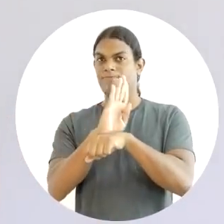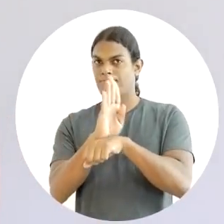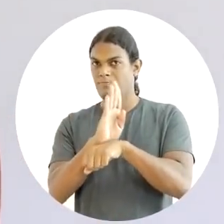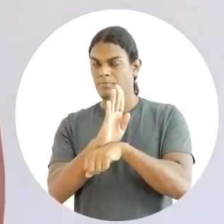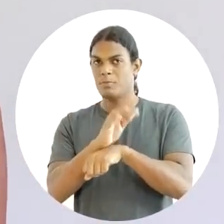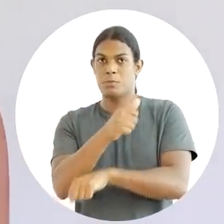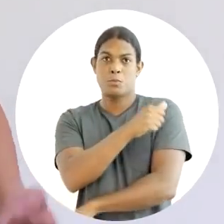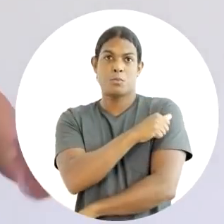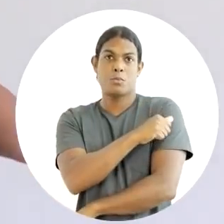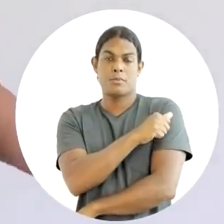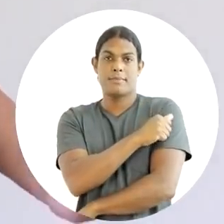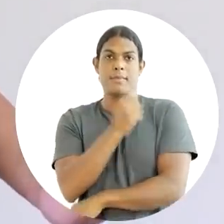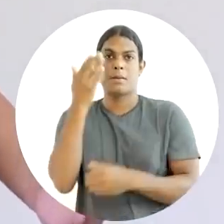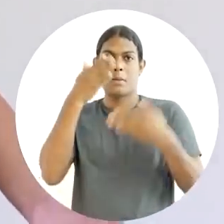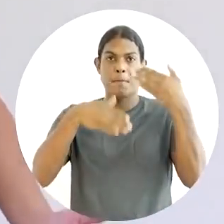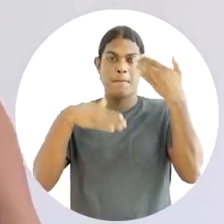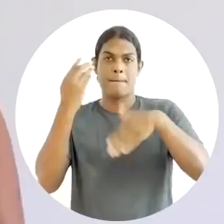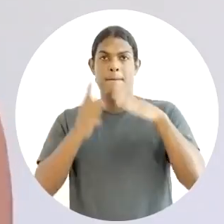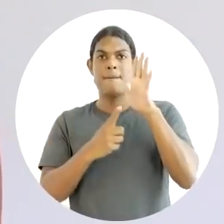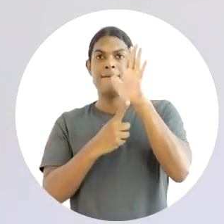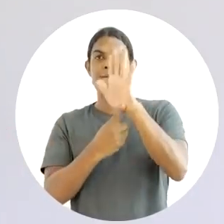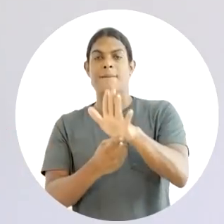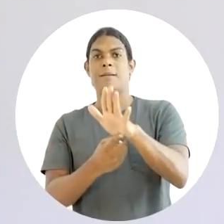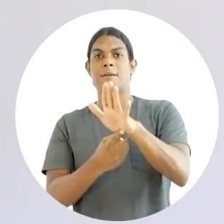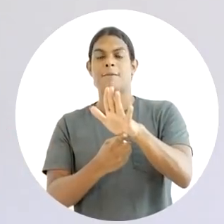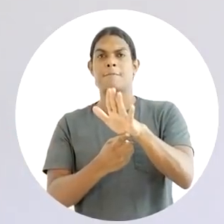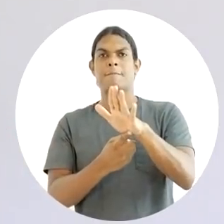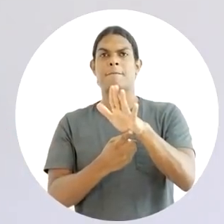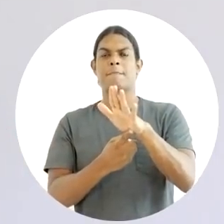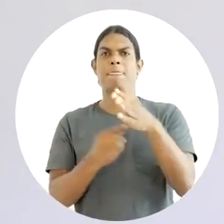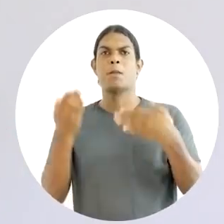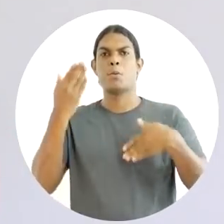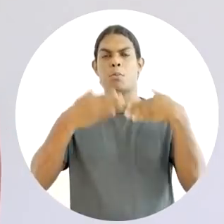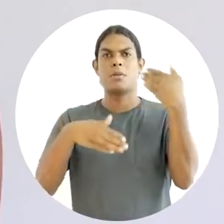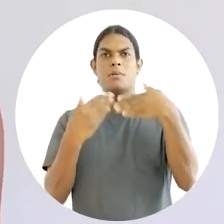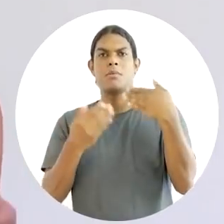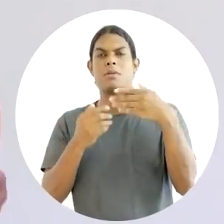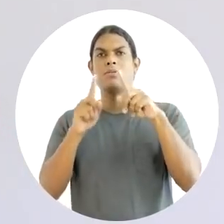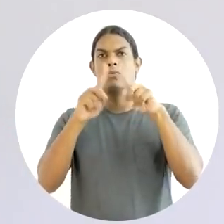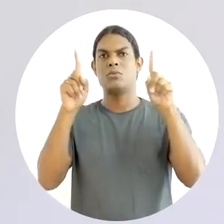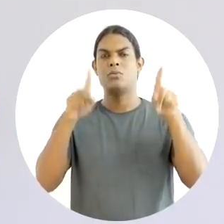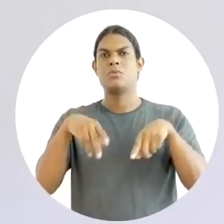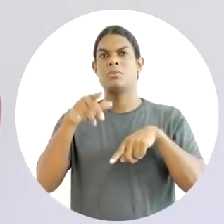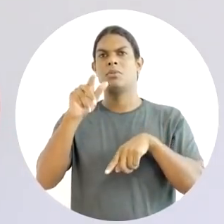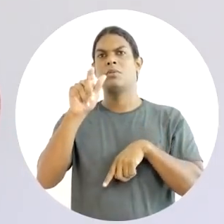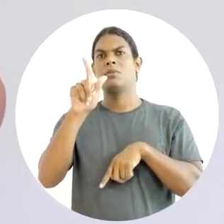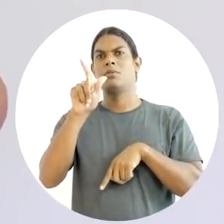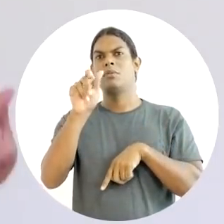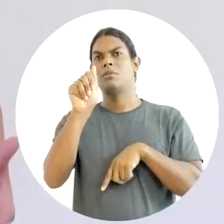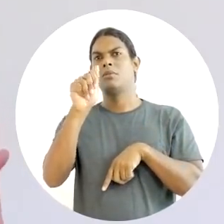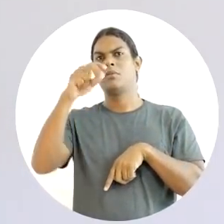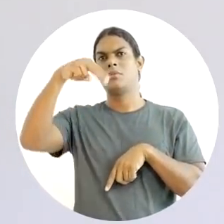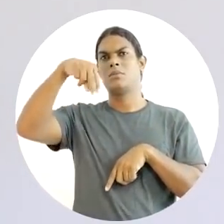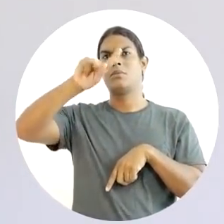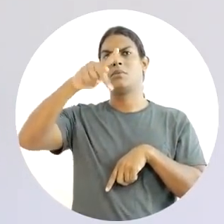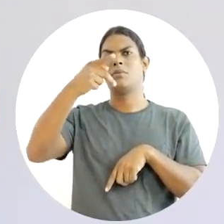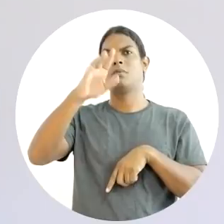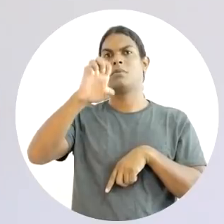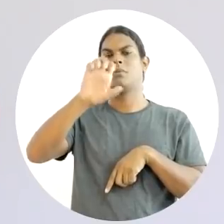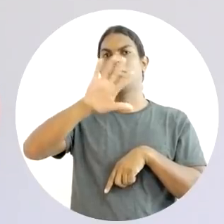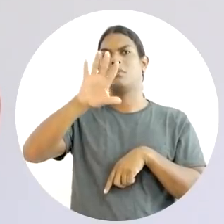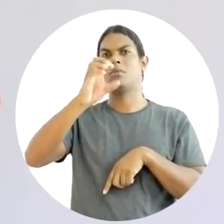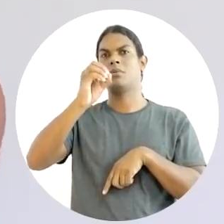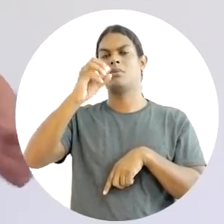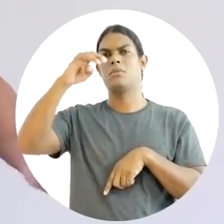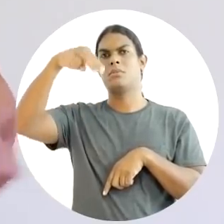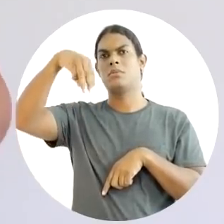nossa apresentação, eles participaram do programa Ganhe o Mundo do Governo do Estado, e a gente pôde ver a importância do